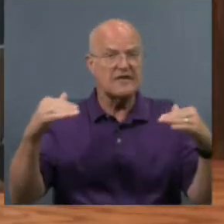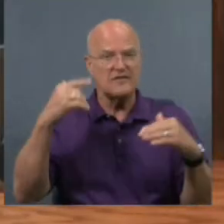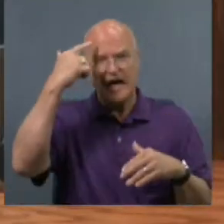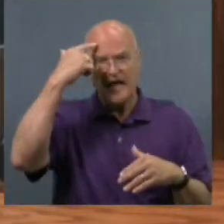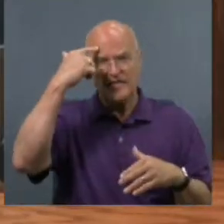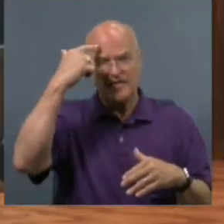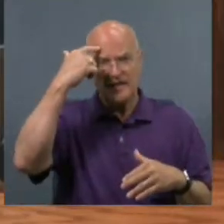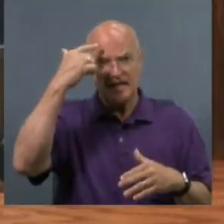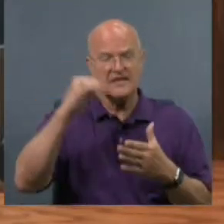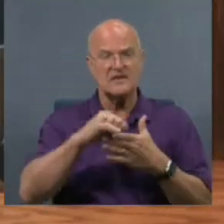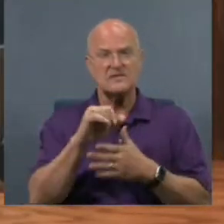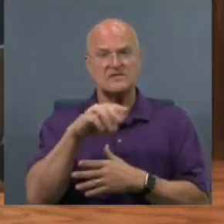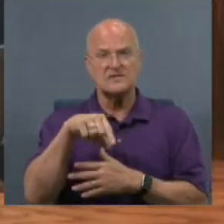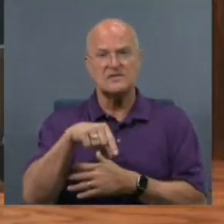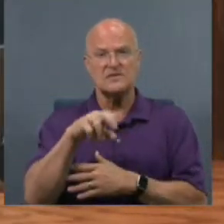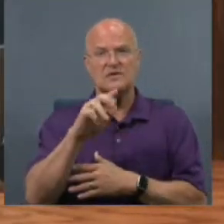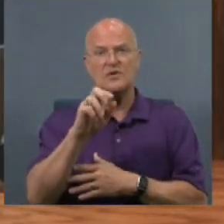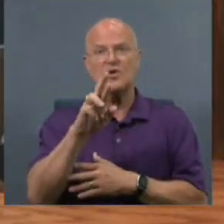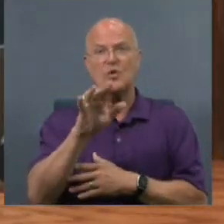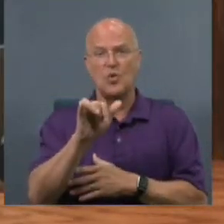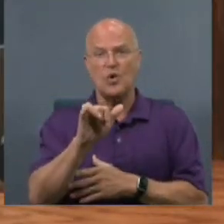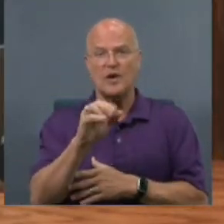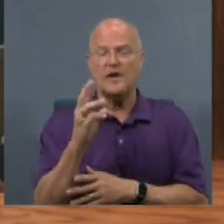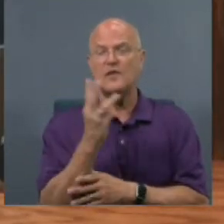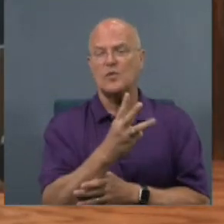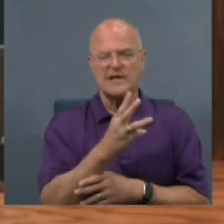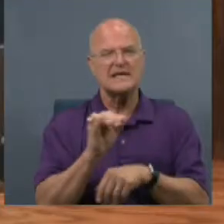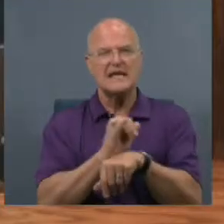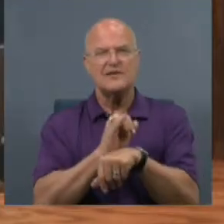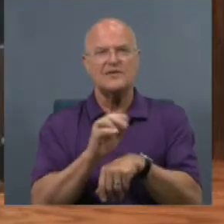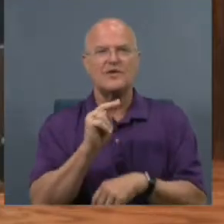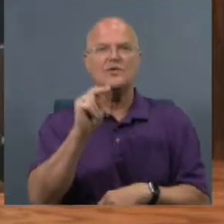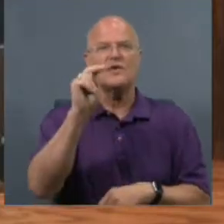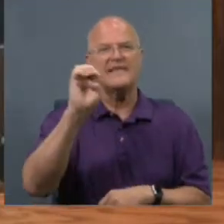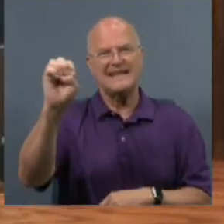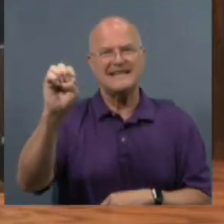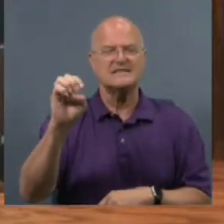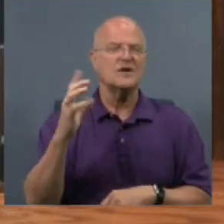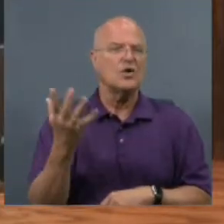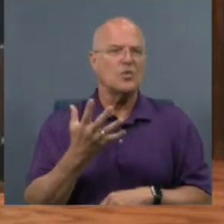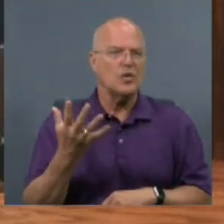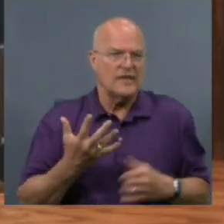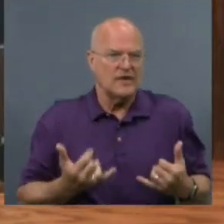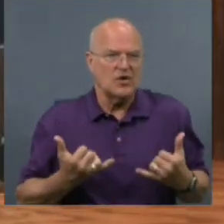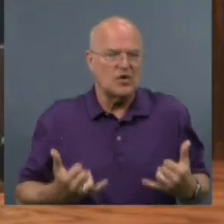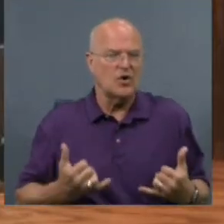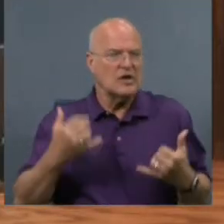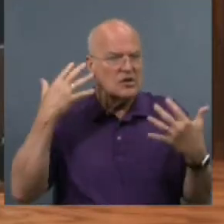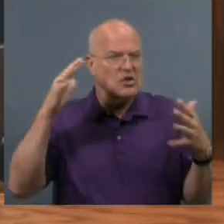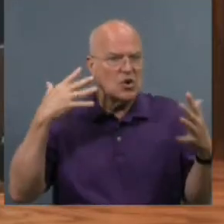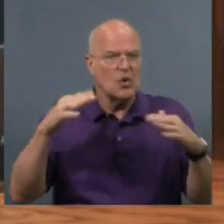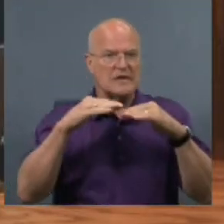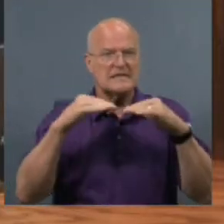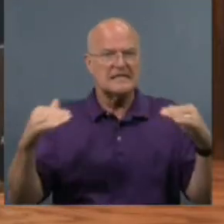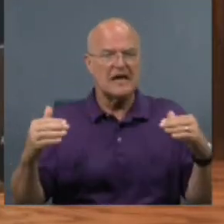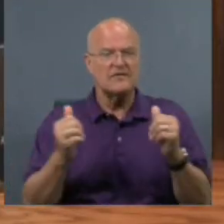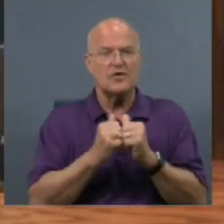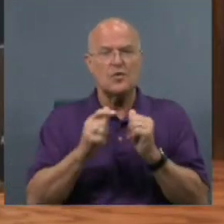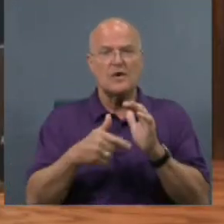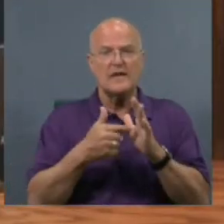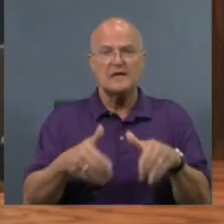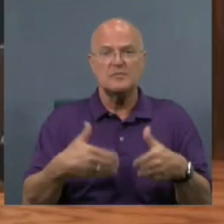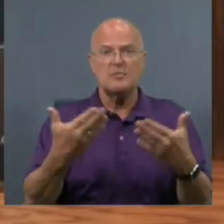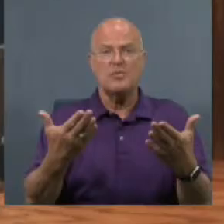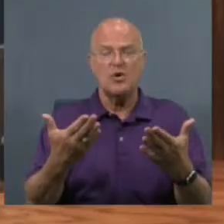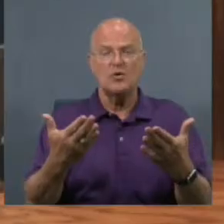is a quarry to the west, and obviously there's industries to the northeast. What is the current decibel level? And with this